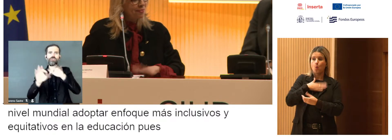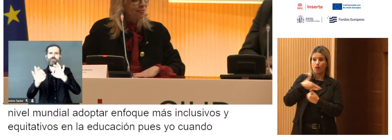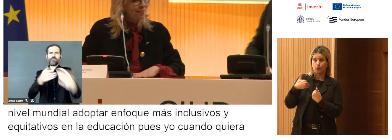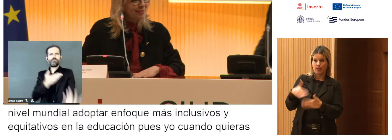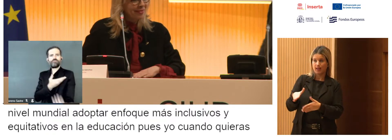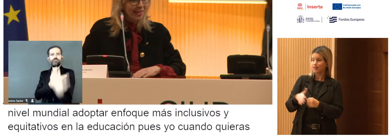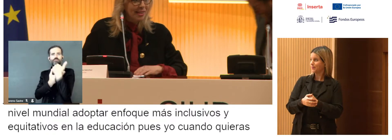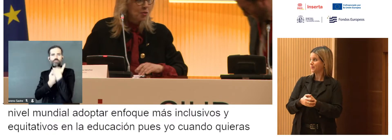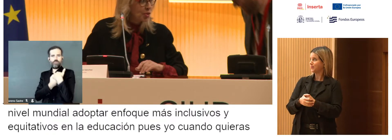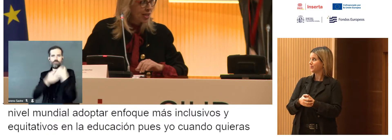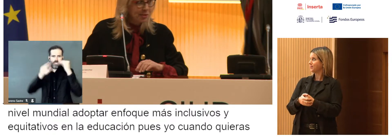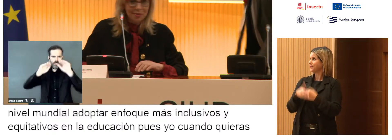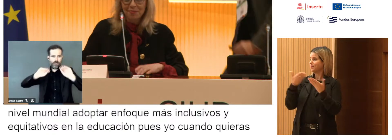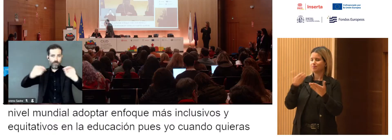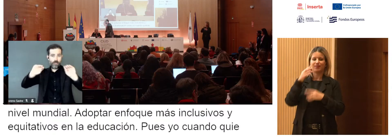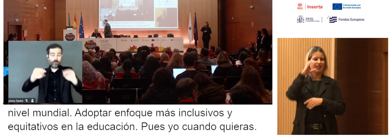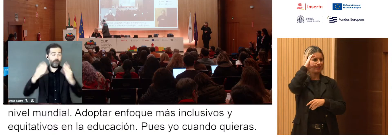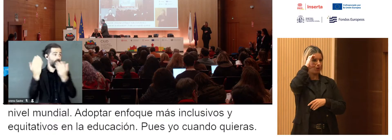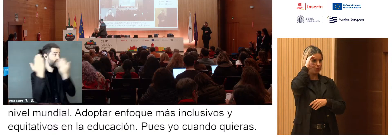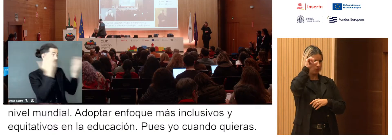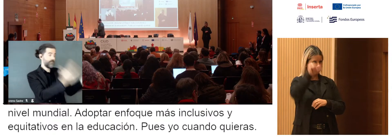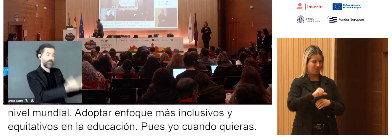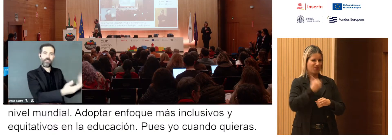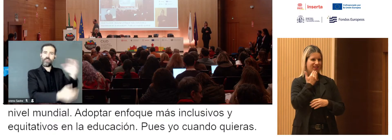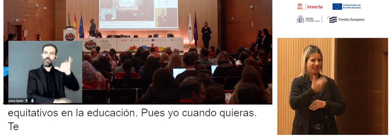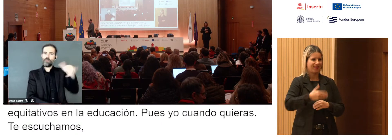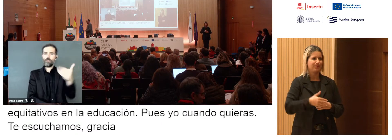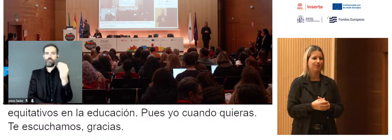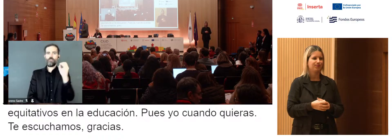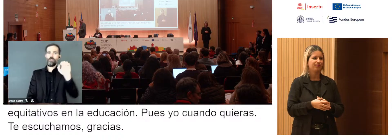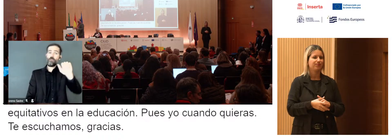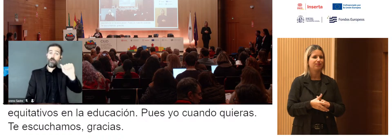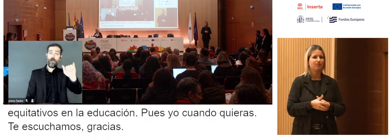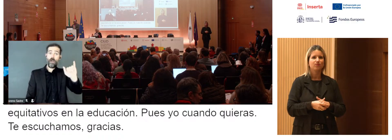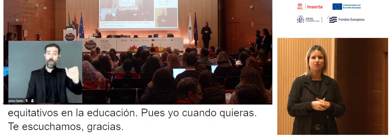quieras, te escuchamos. Gracias.